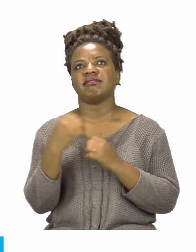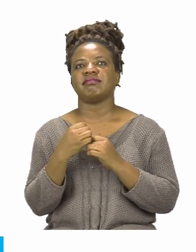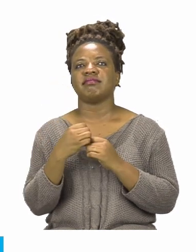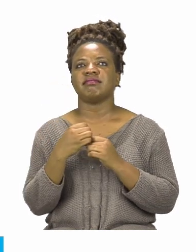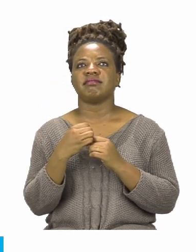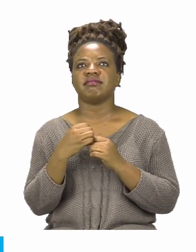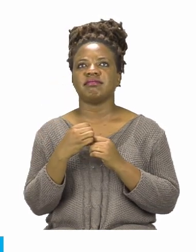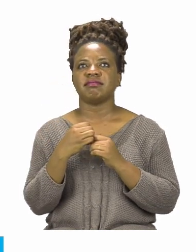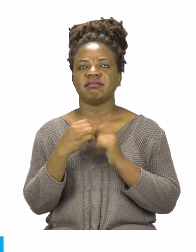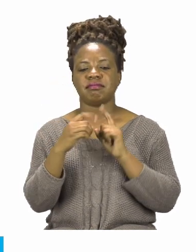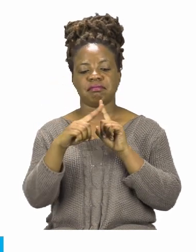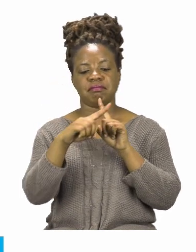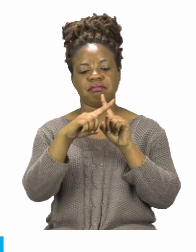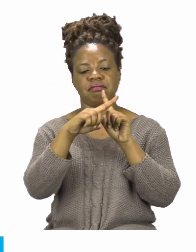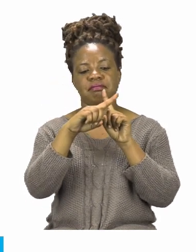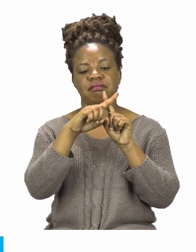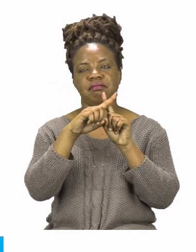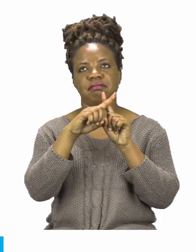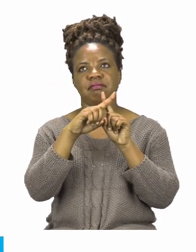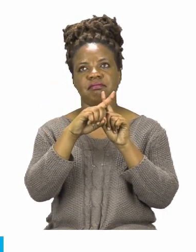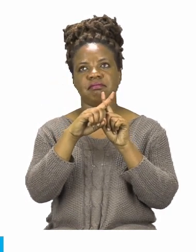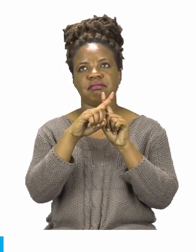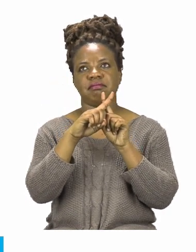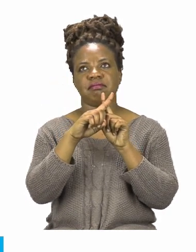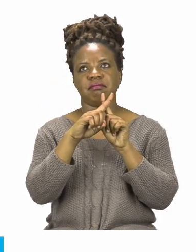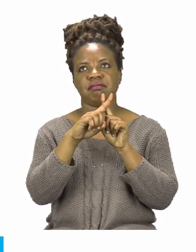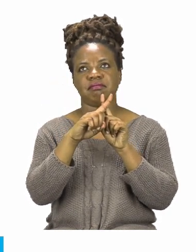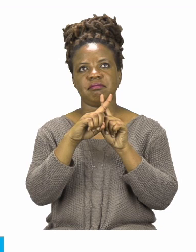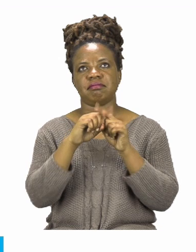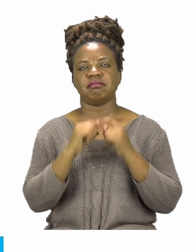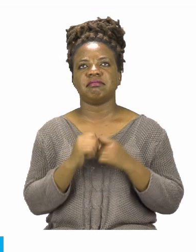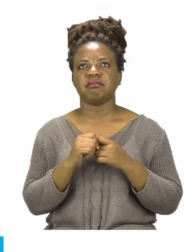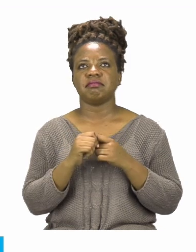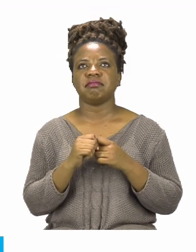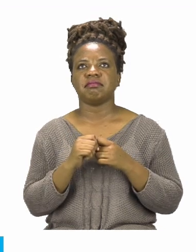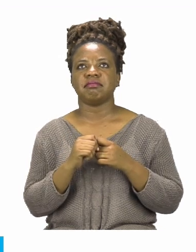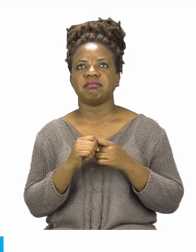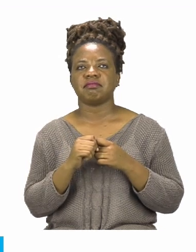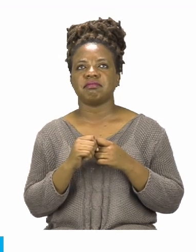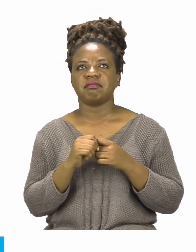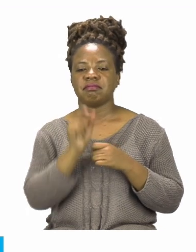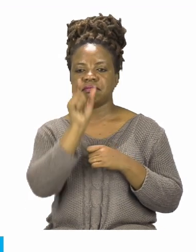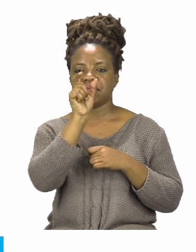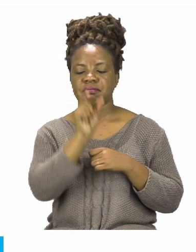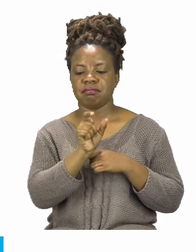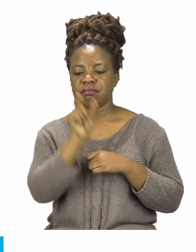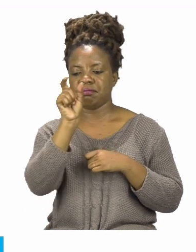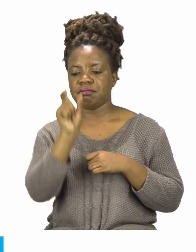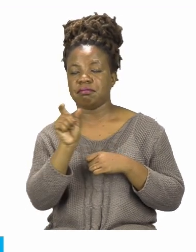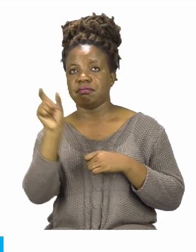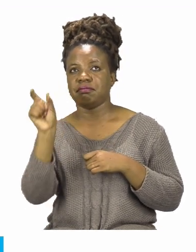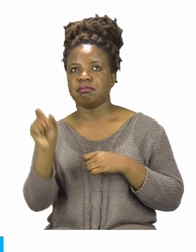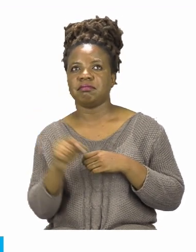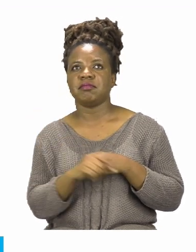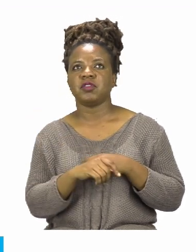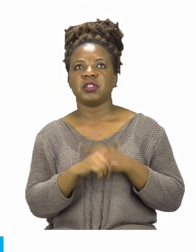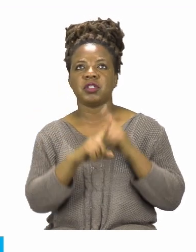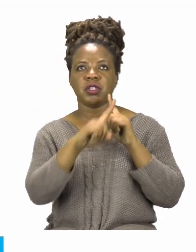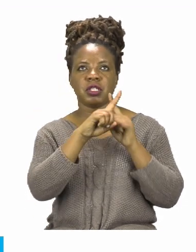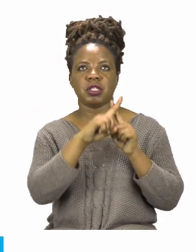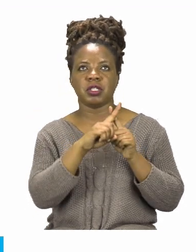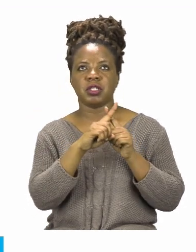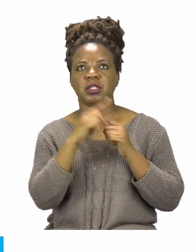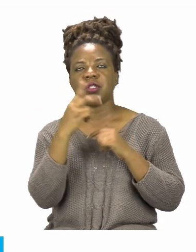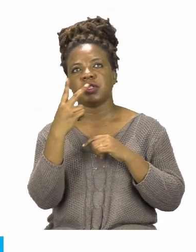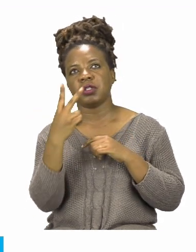our times tables. Now there are 3 times tables that we're doing. It's the 2 times table, the